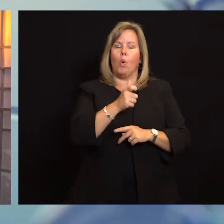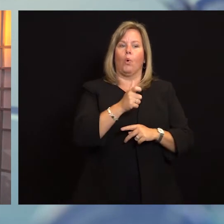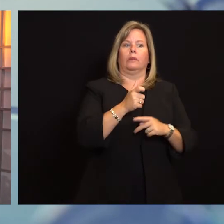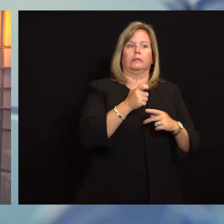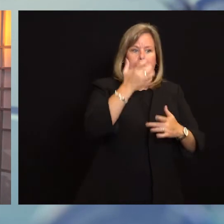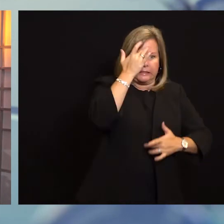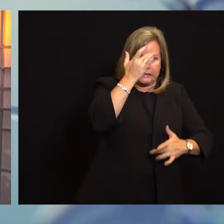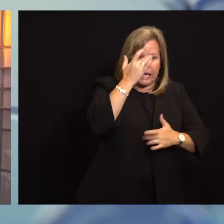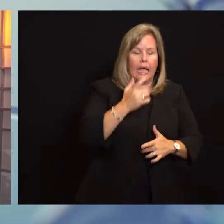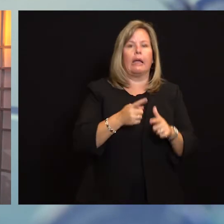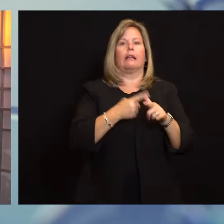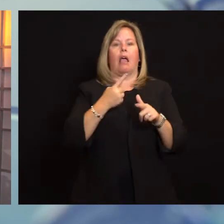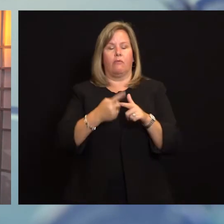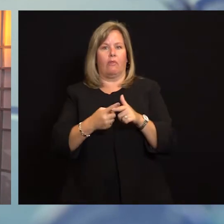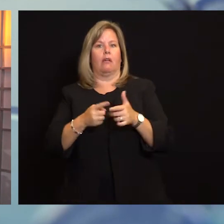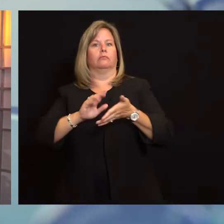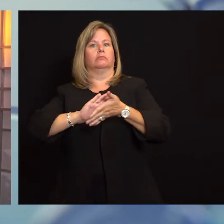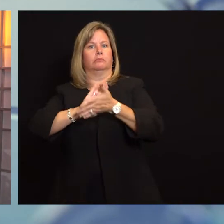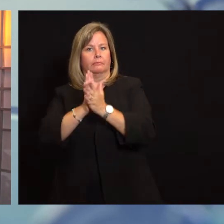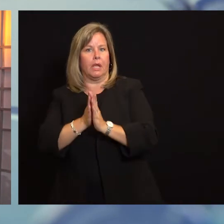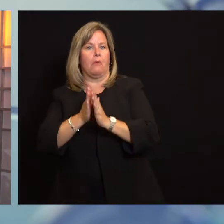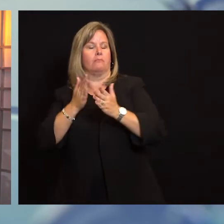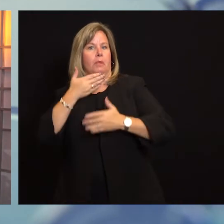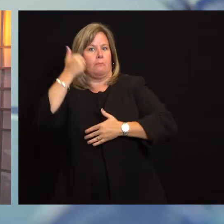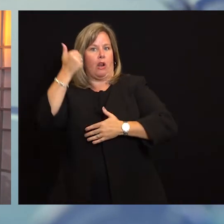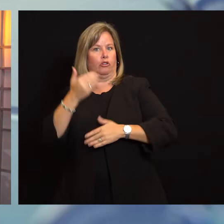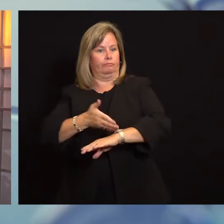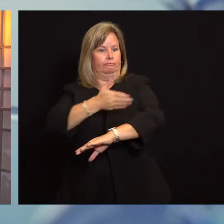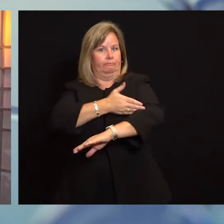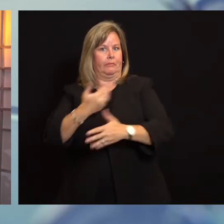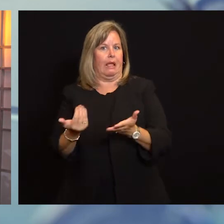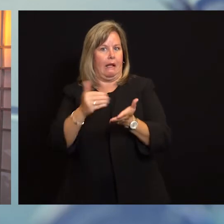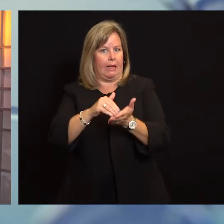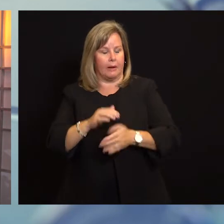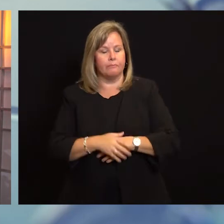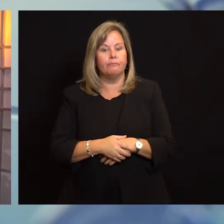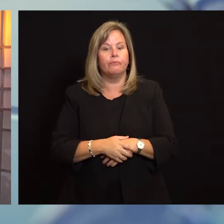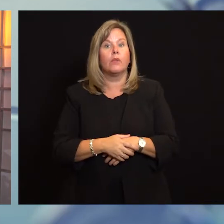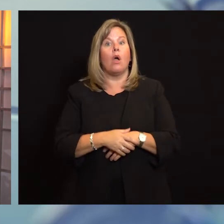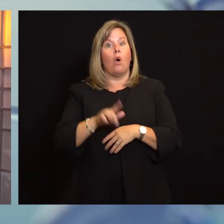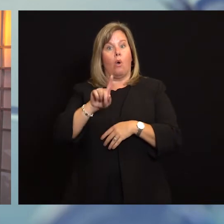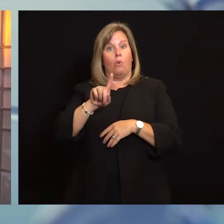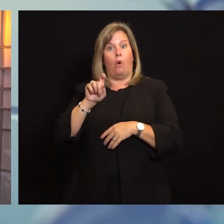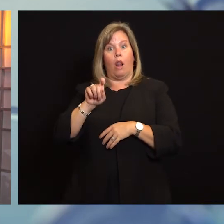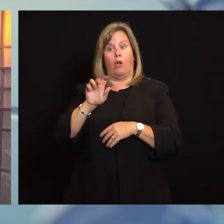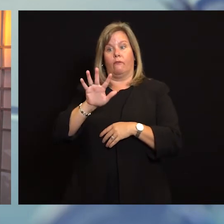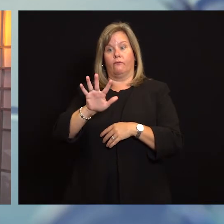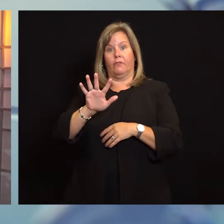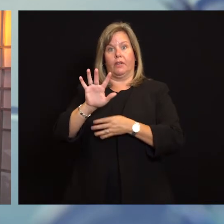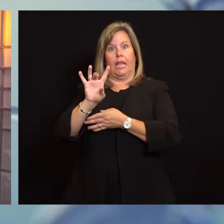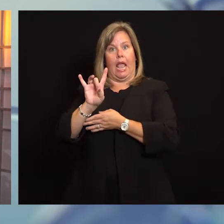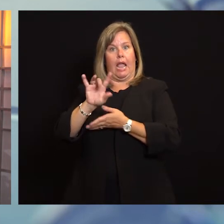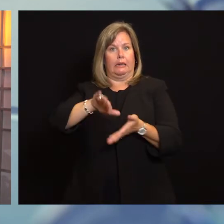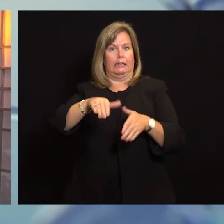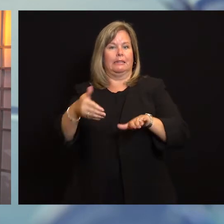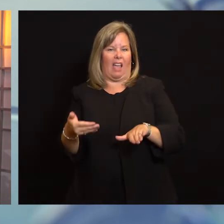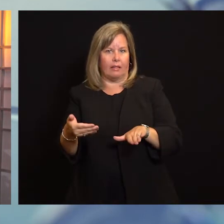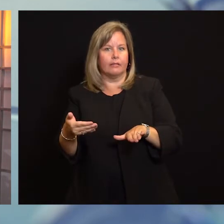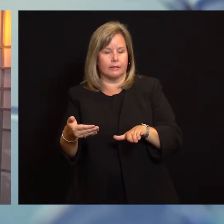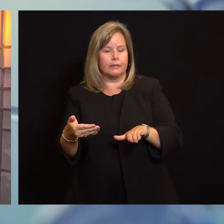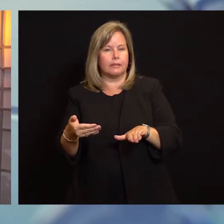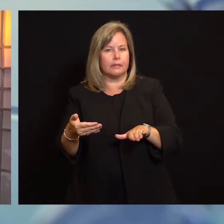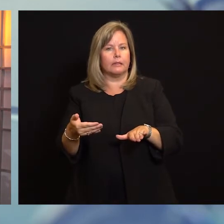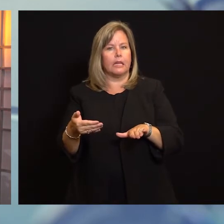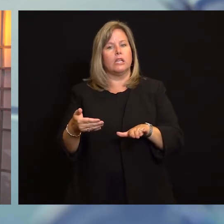Over 6,200 have recovered, and we're at 158 deaths in total here in Kent County, 4